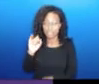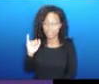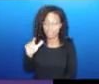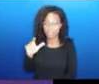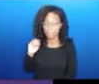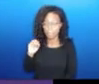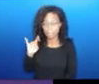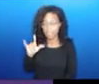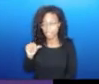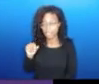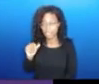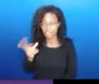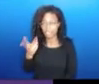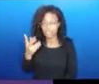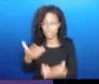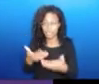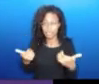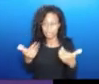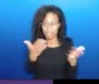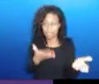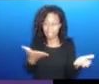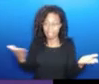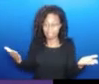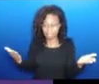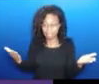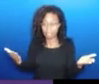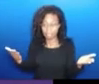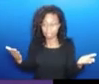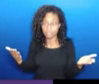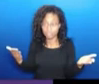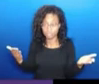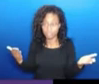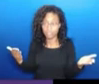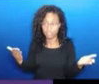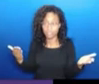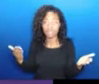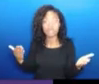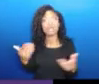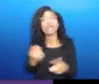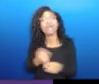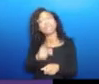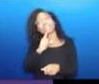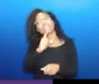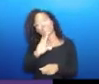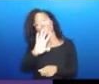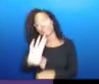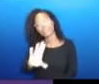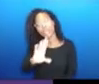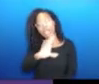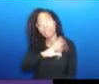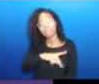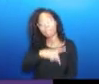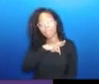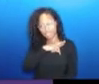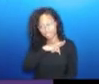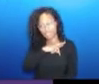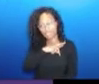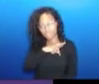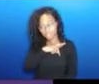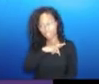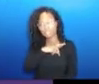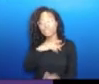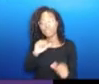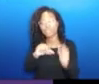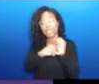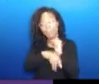are two separate entities. So make sure on your personal, you can